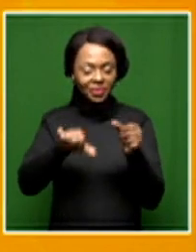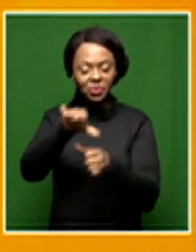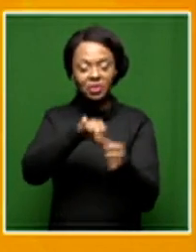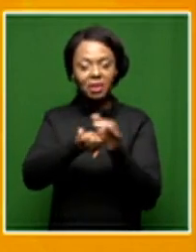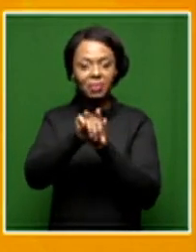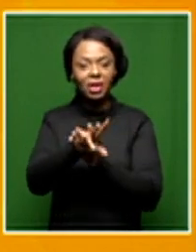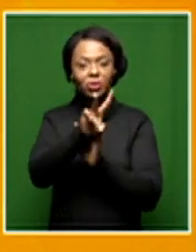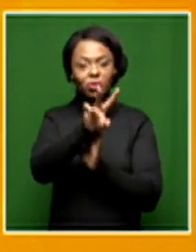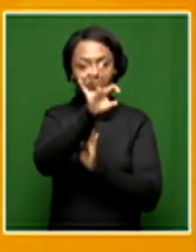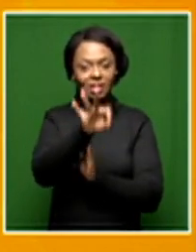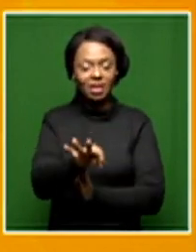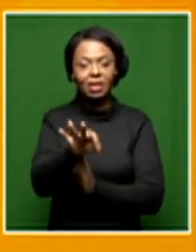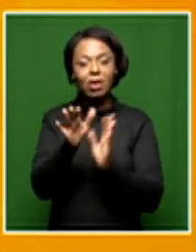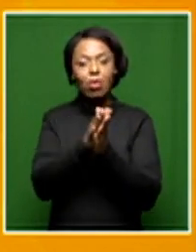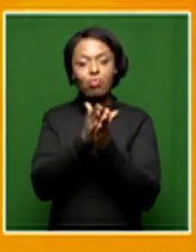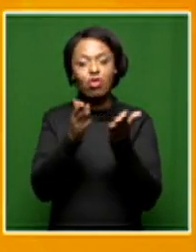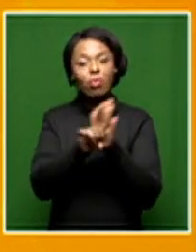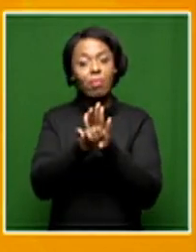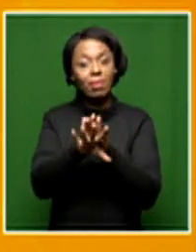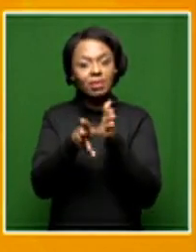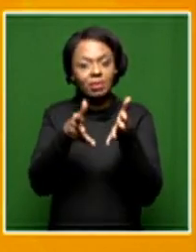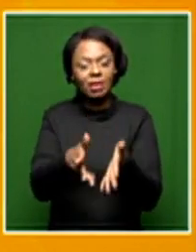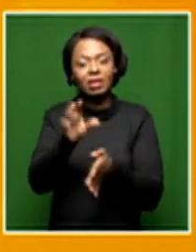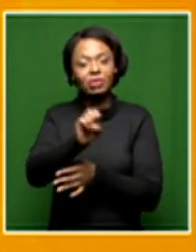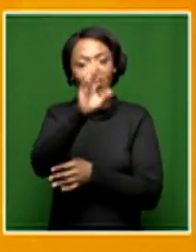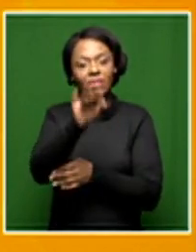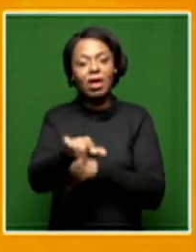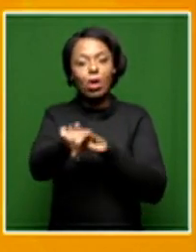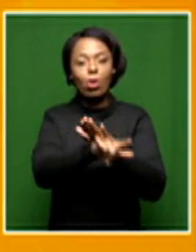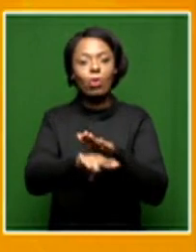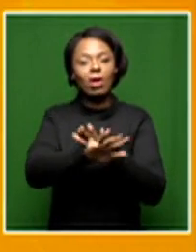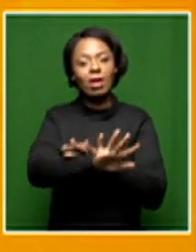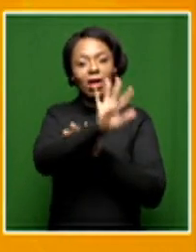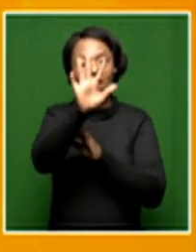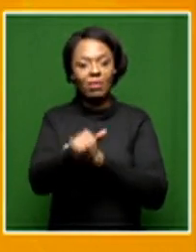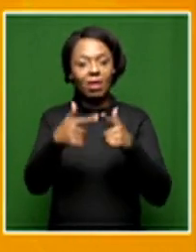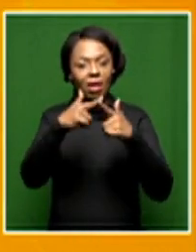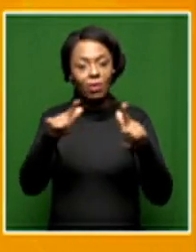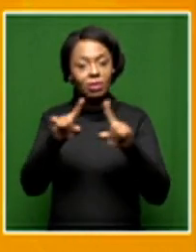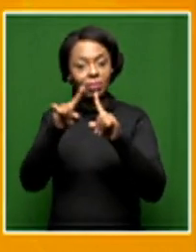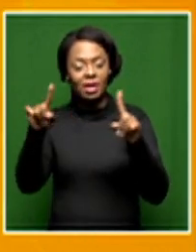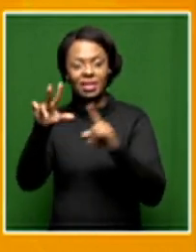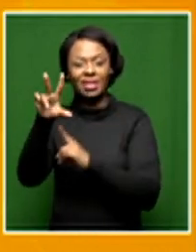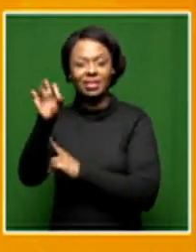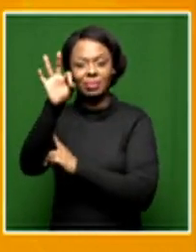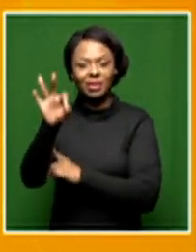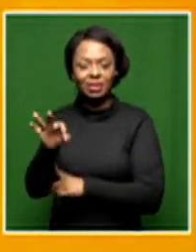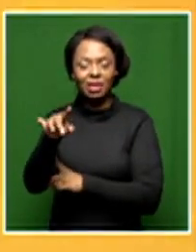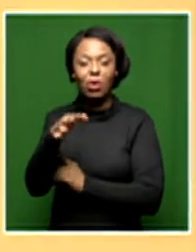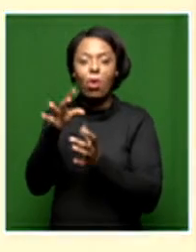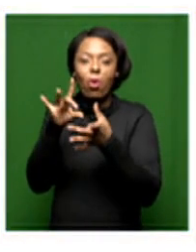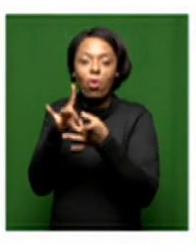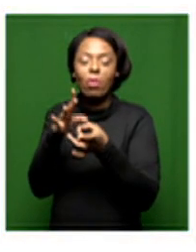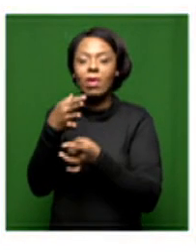only 2% of books published in South Africa are in local African languages, yet 80% of the population's home